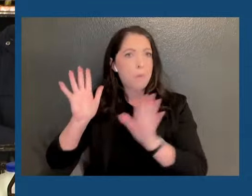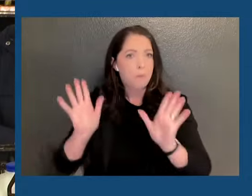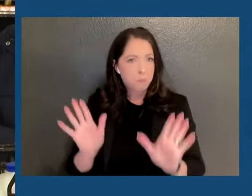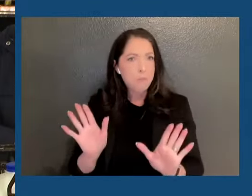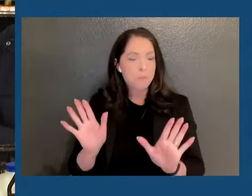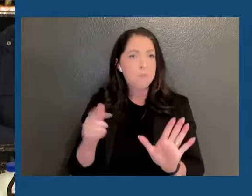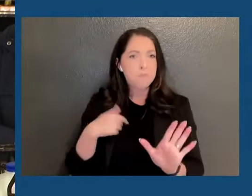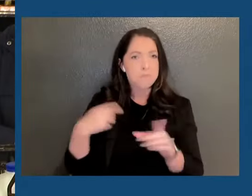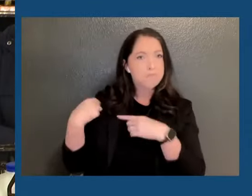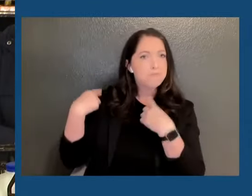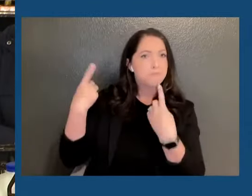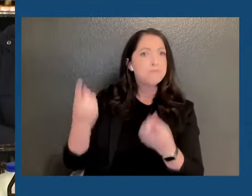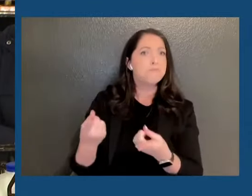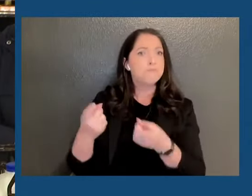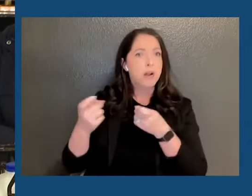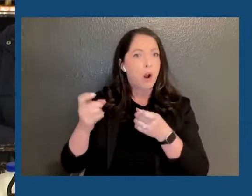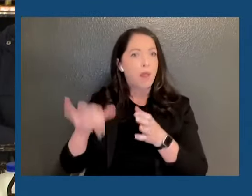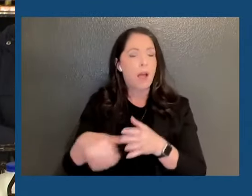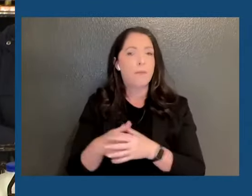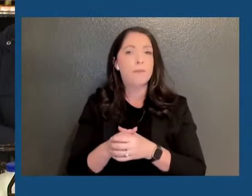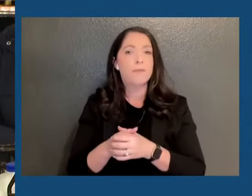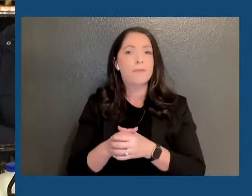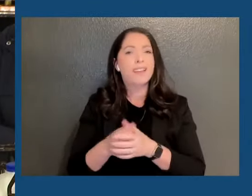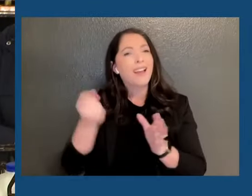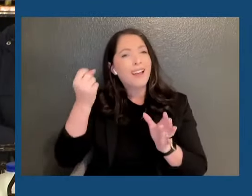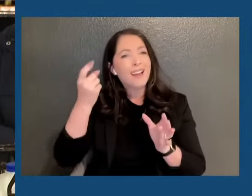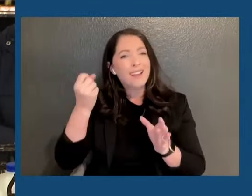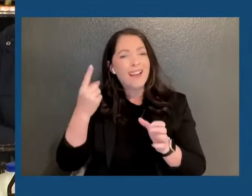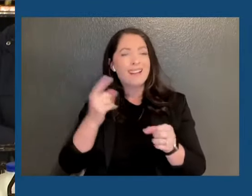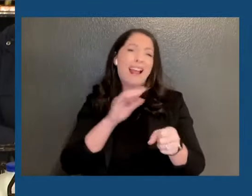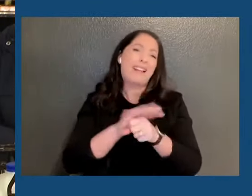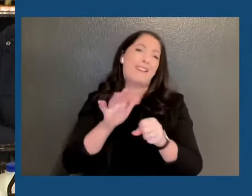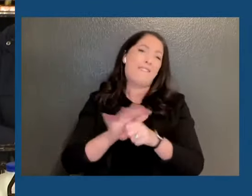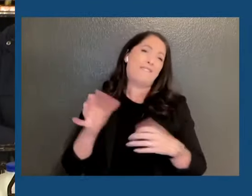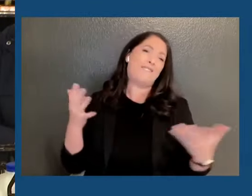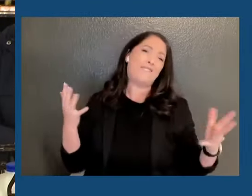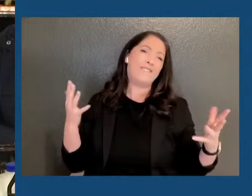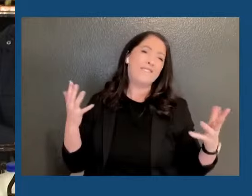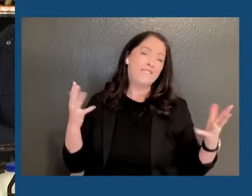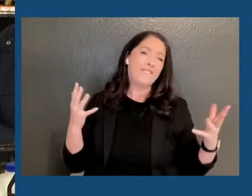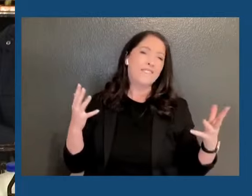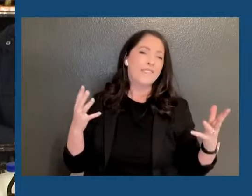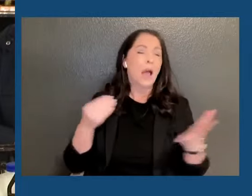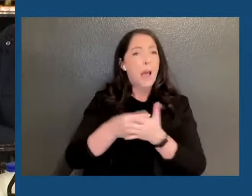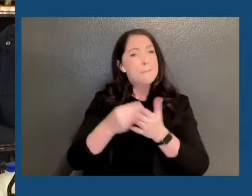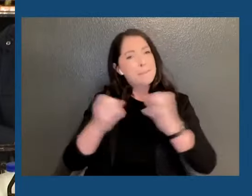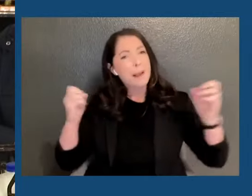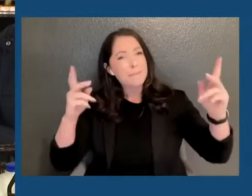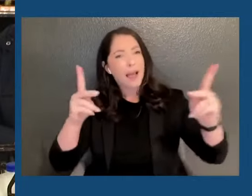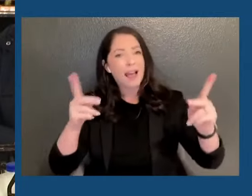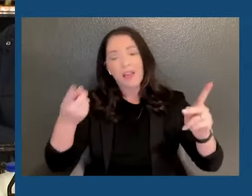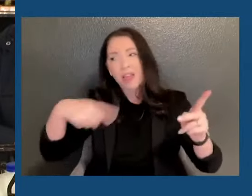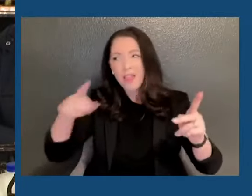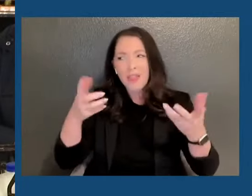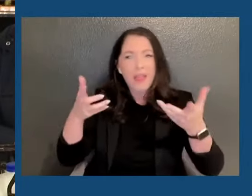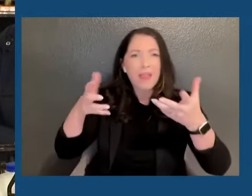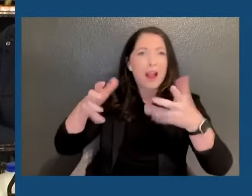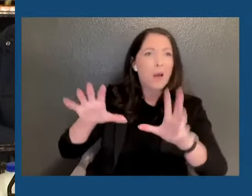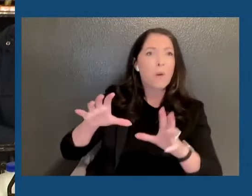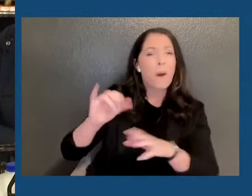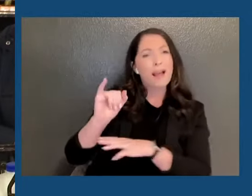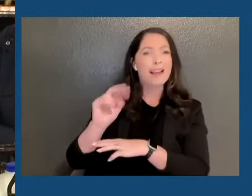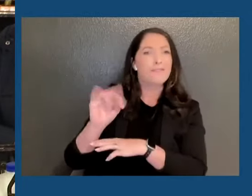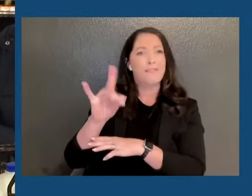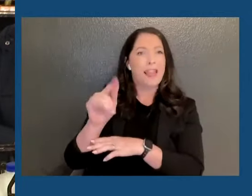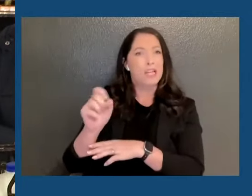been, but also just saying enough is enough, everybody. Let's give it back to them. They didn't ask for inflation. They didn't ask for their paycheck to